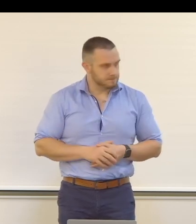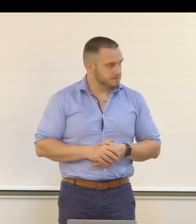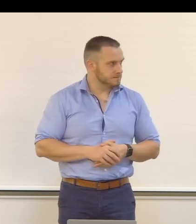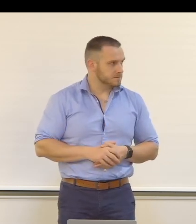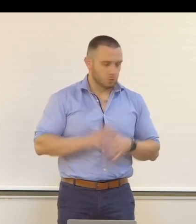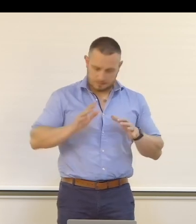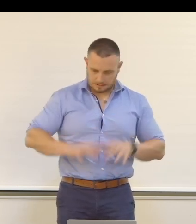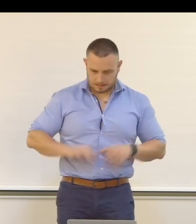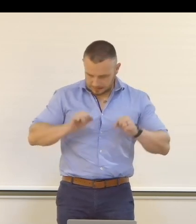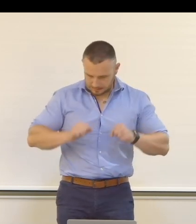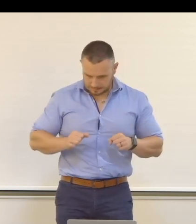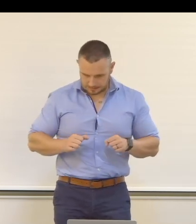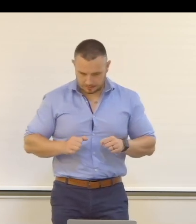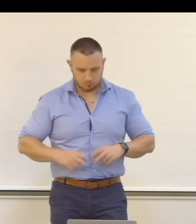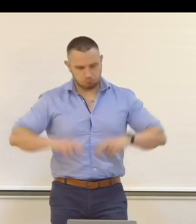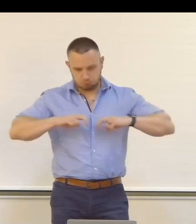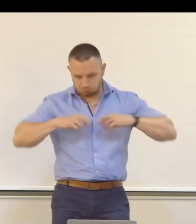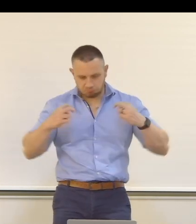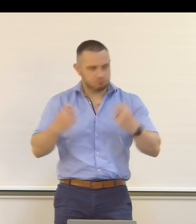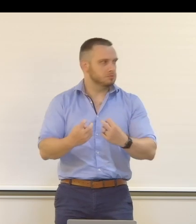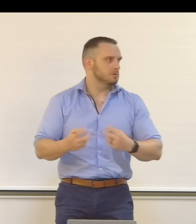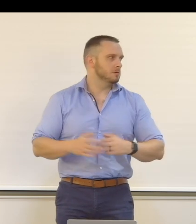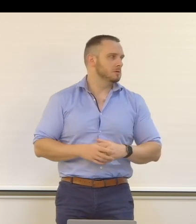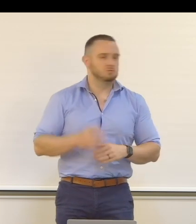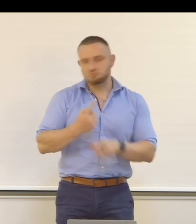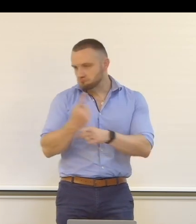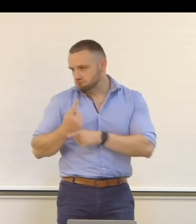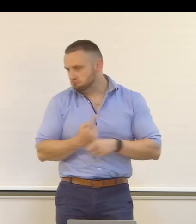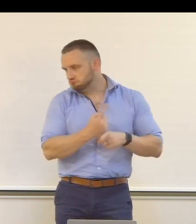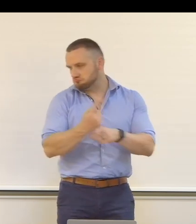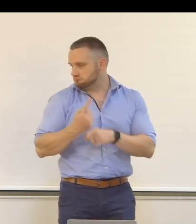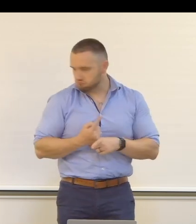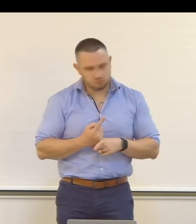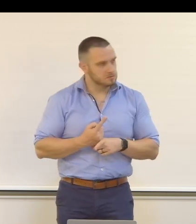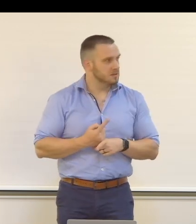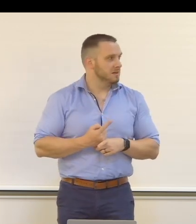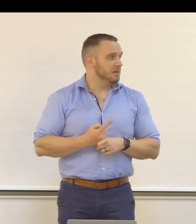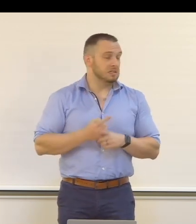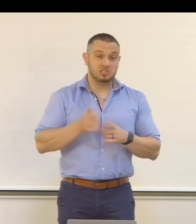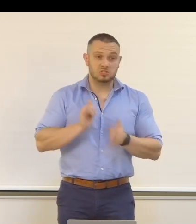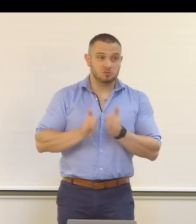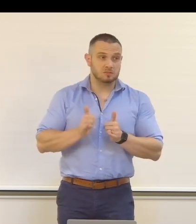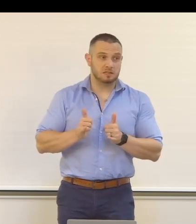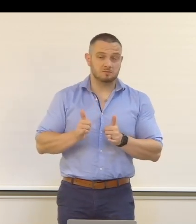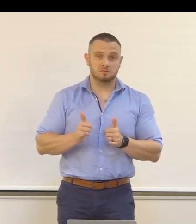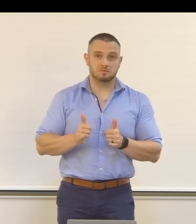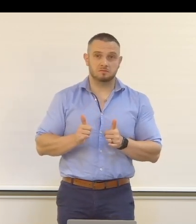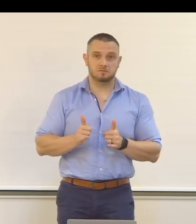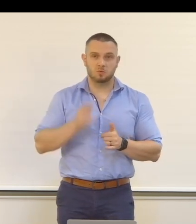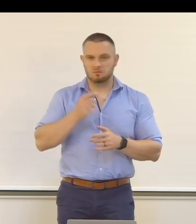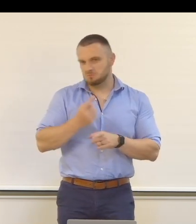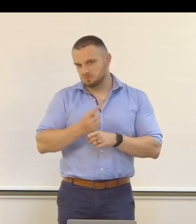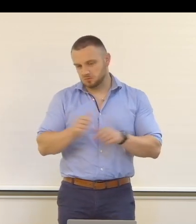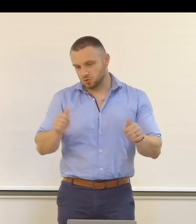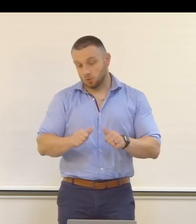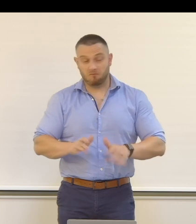mission started, and would share, and I would ask and talk and everything, and sometimes he would not answer, or very briefly, and that